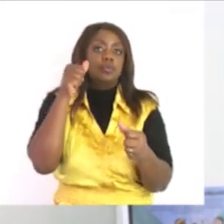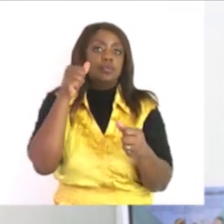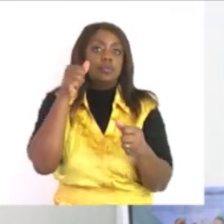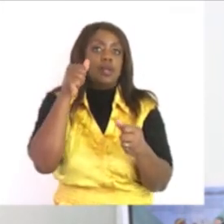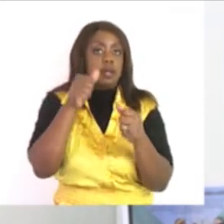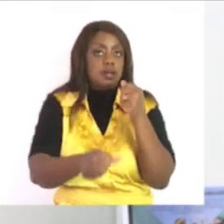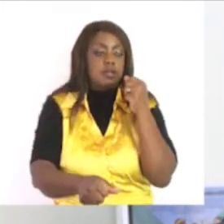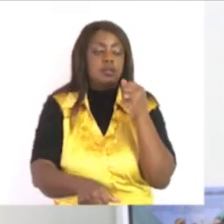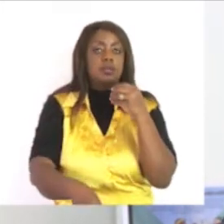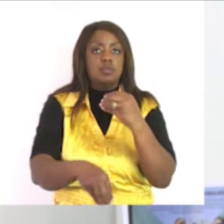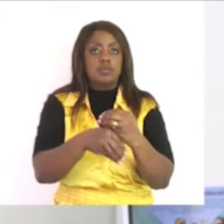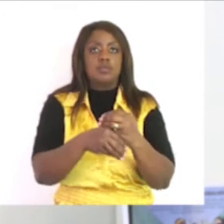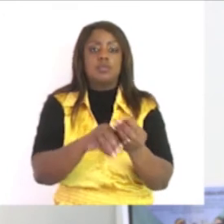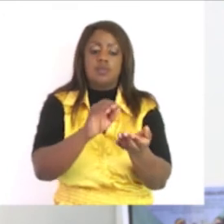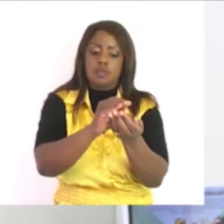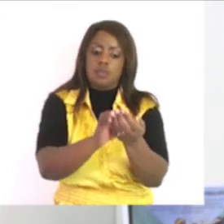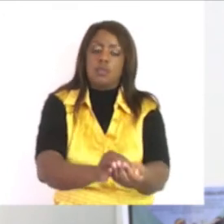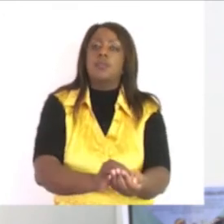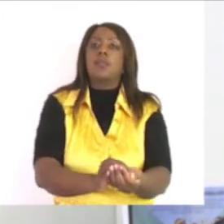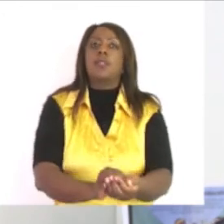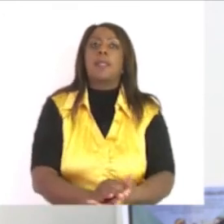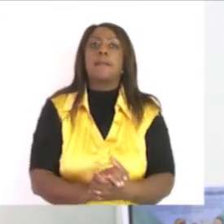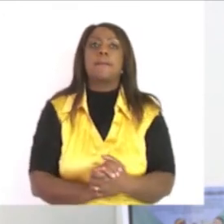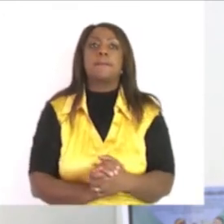was good or poor.